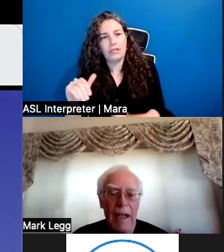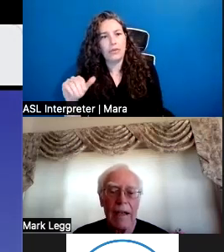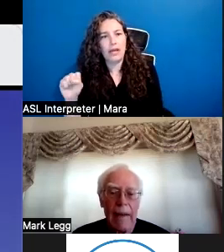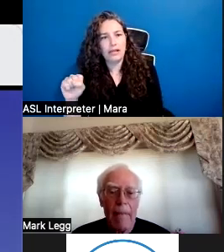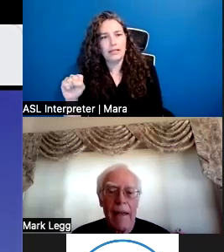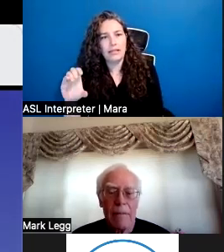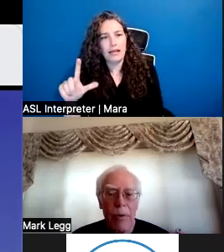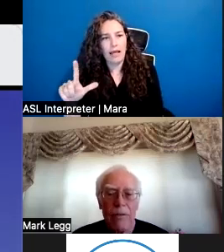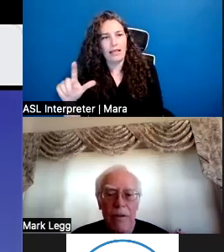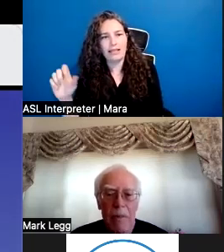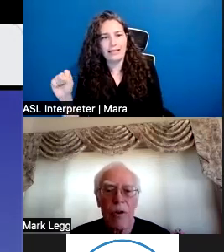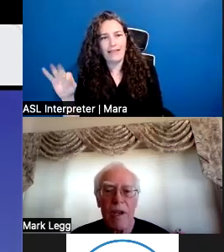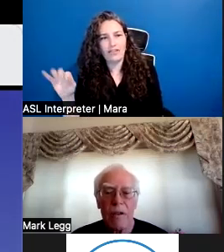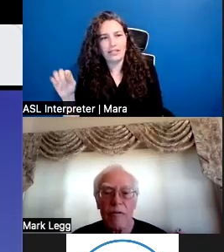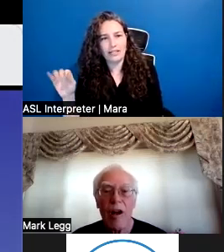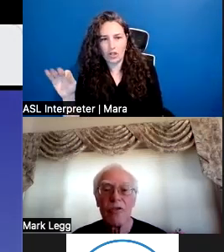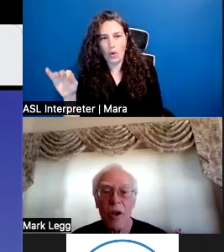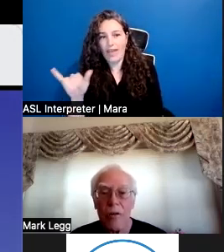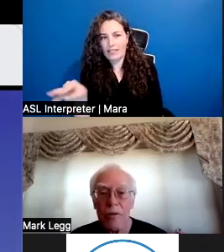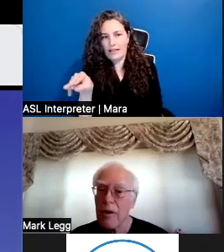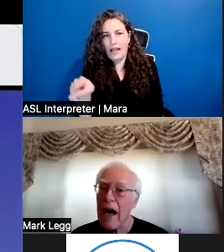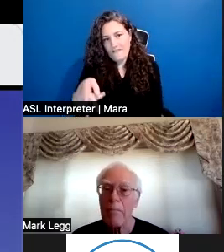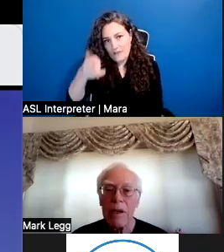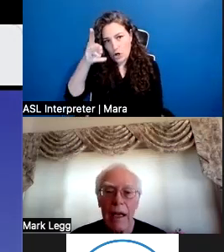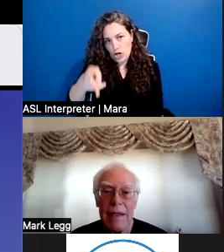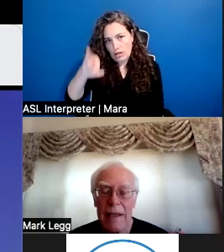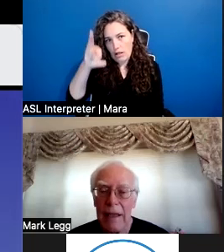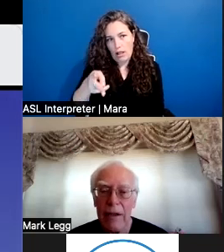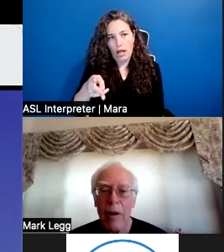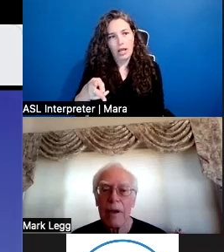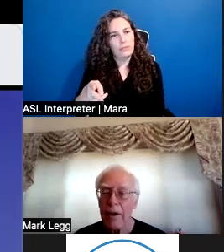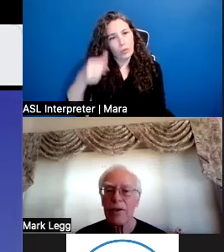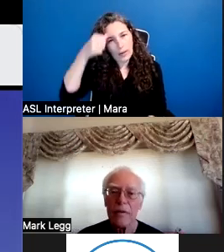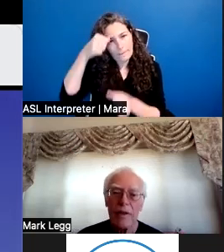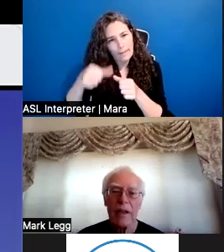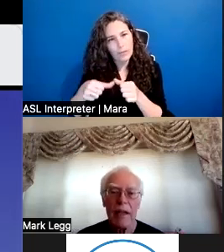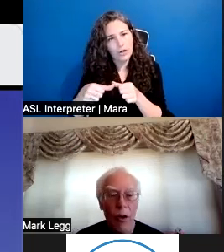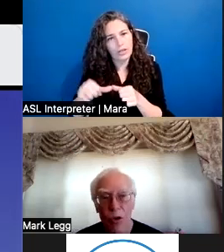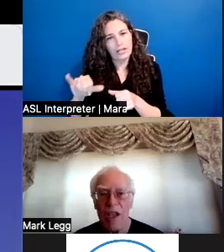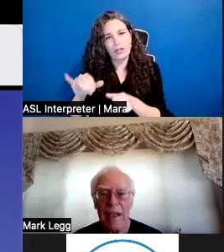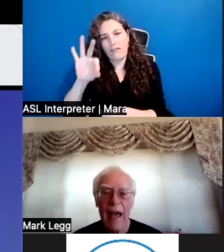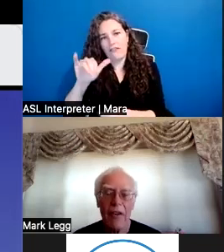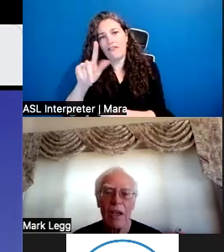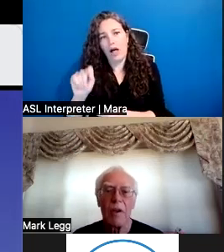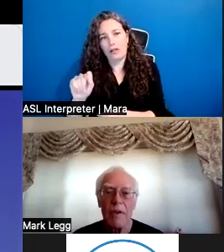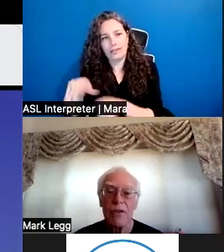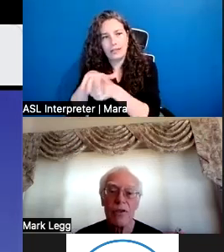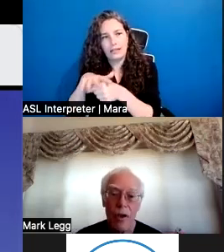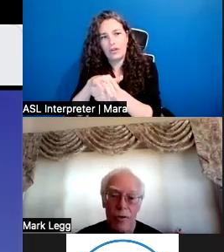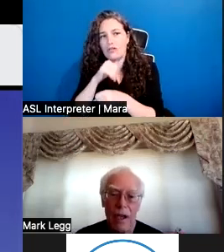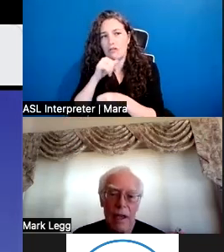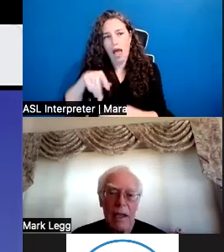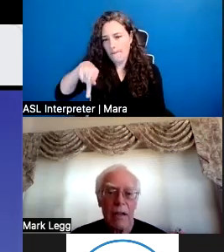But again, it's important to remember these are fault zones. They're not planes, you know, a planar surface in a homogeneous half space, but these